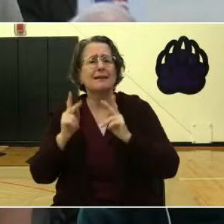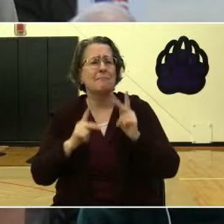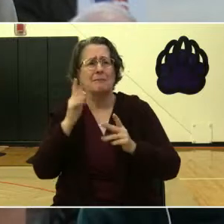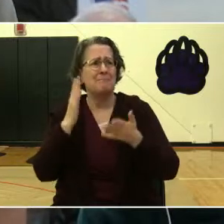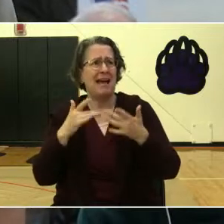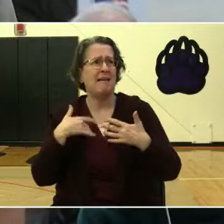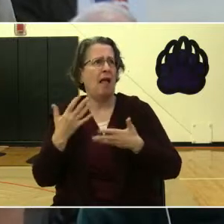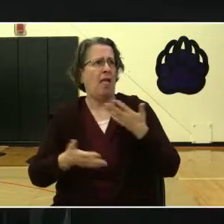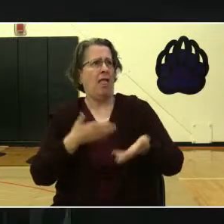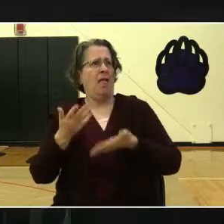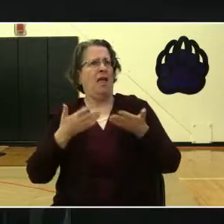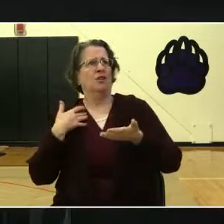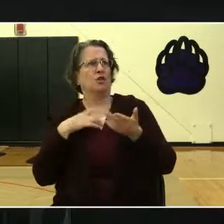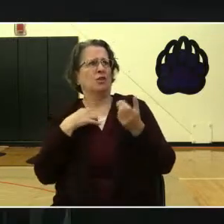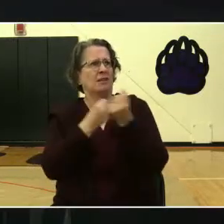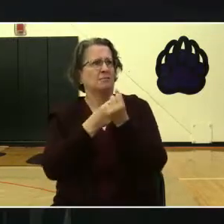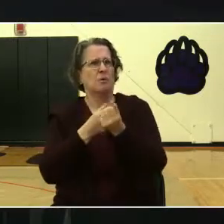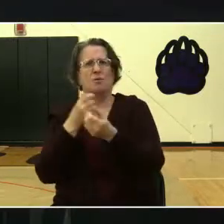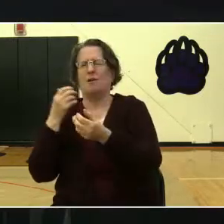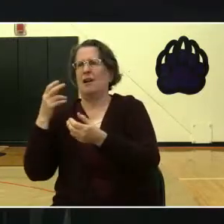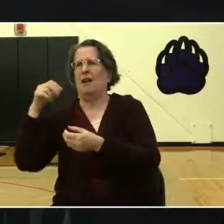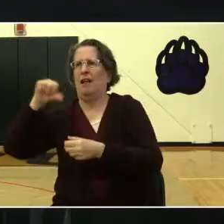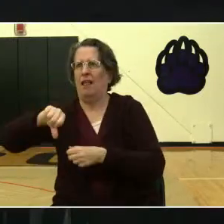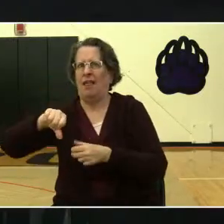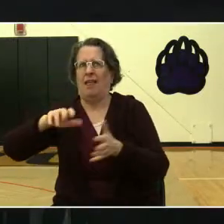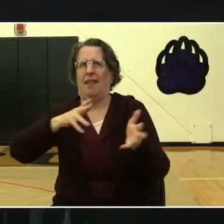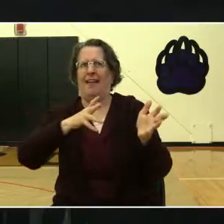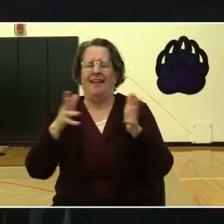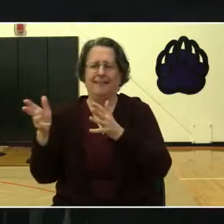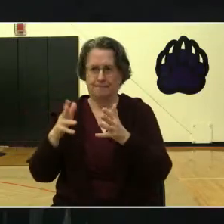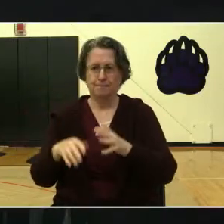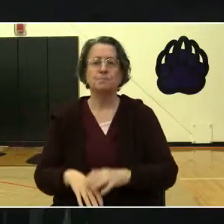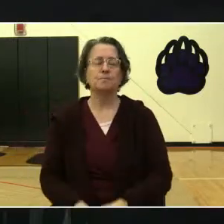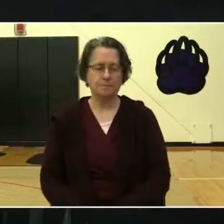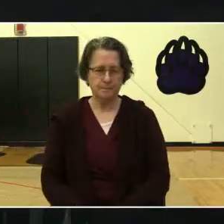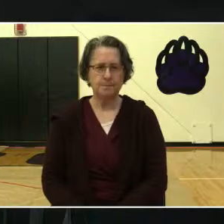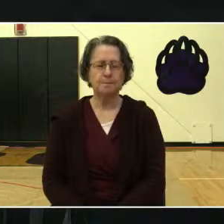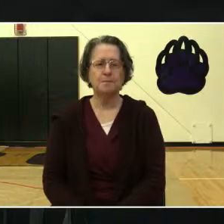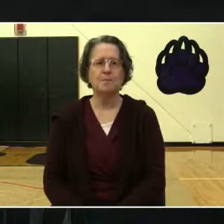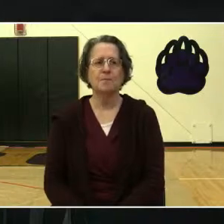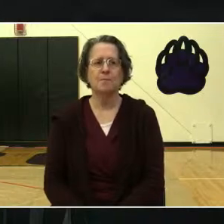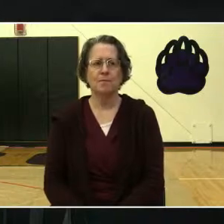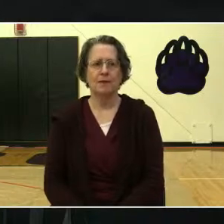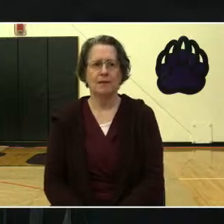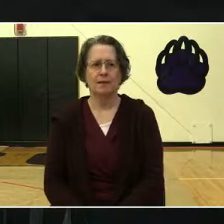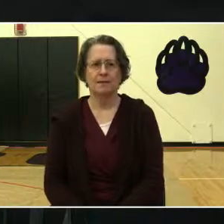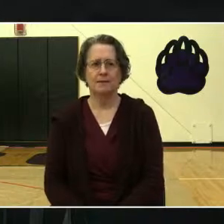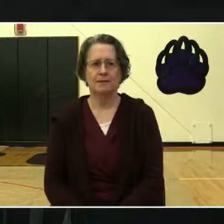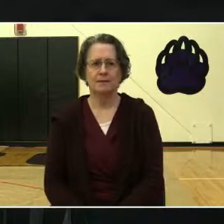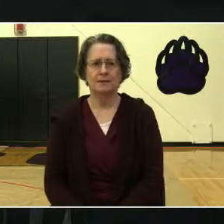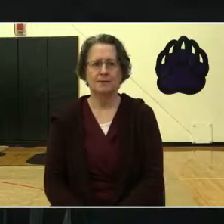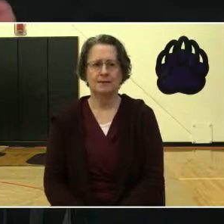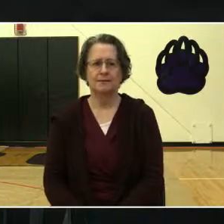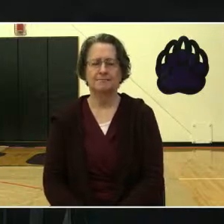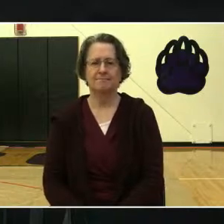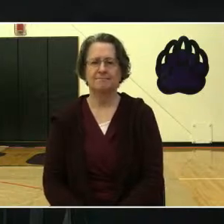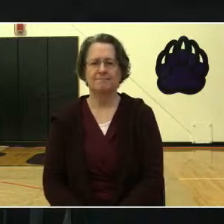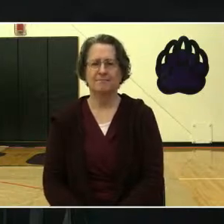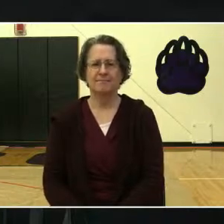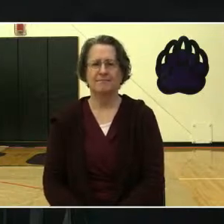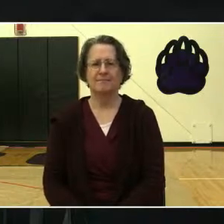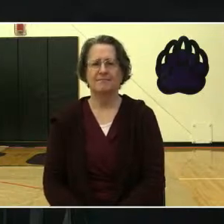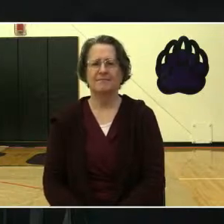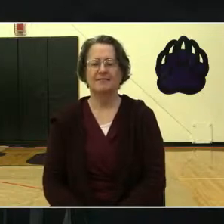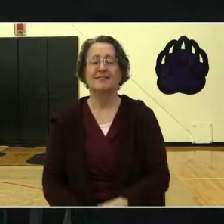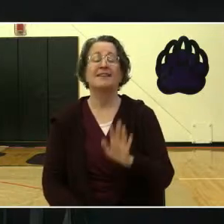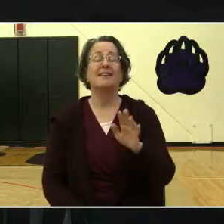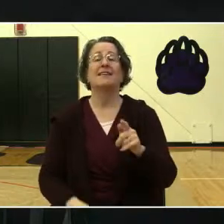to act I think that there are a number of um uh clarifications I would need